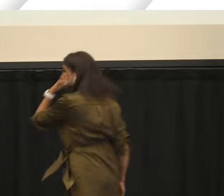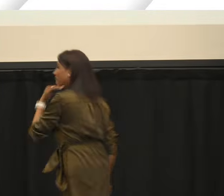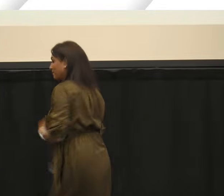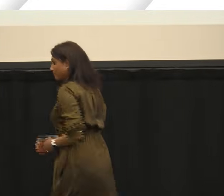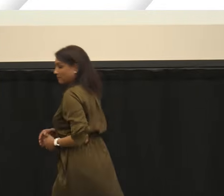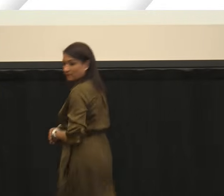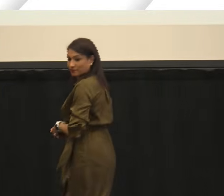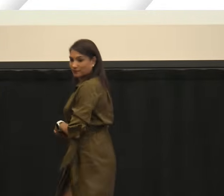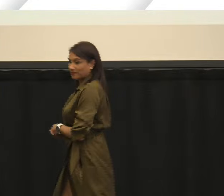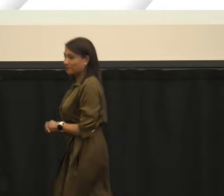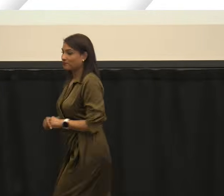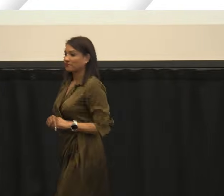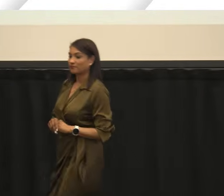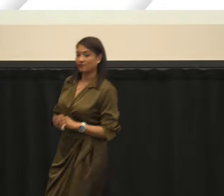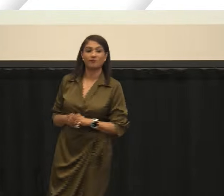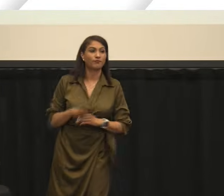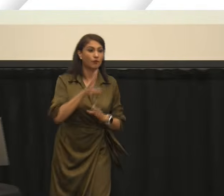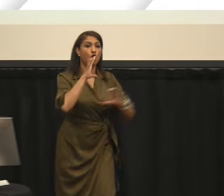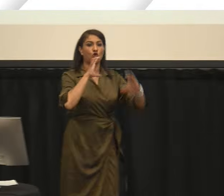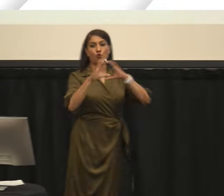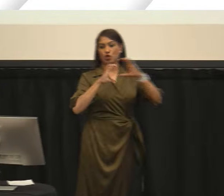Thank you.